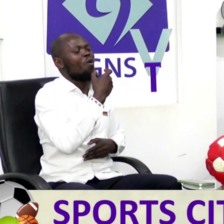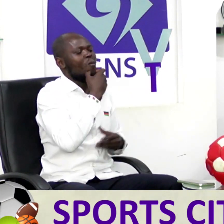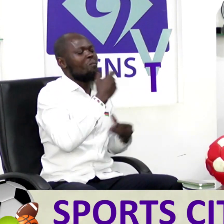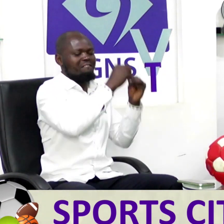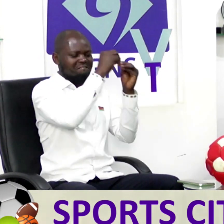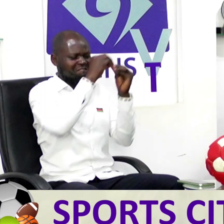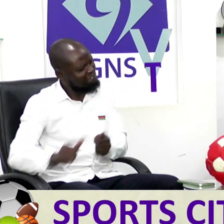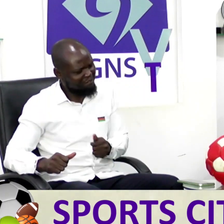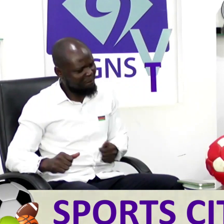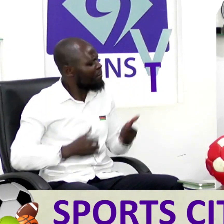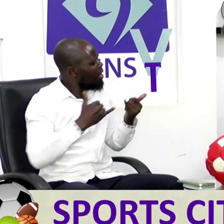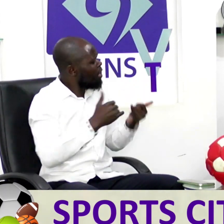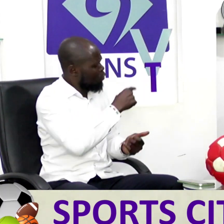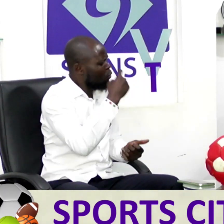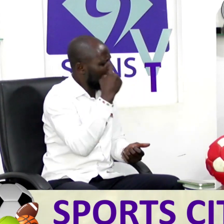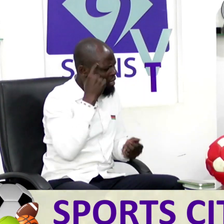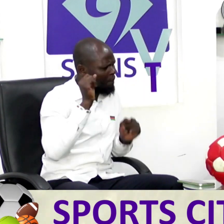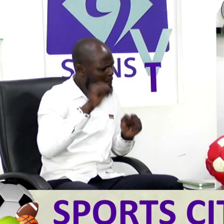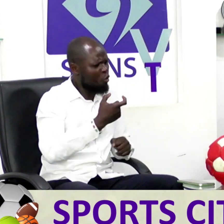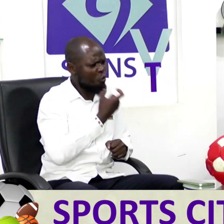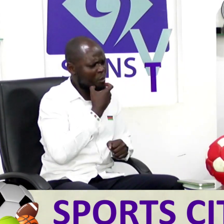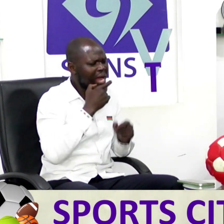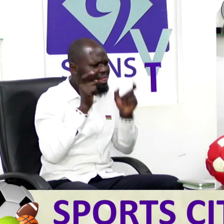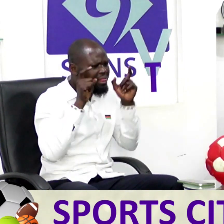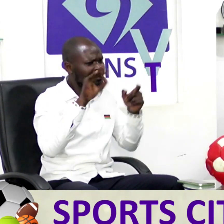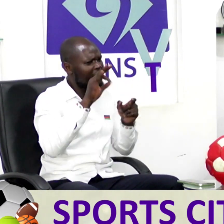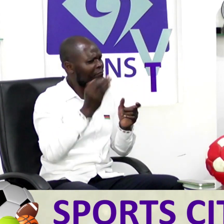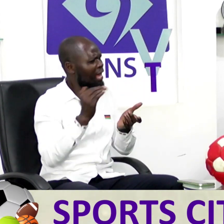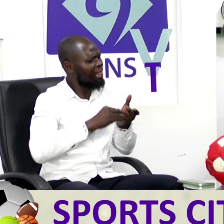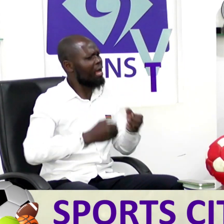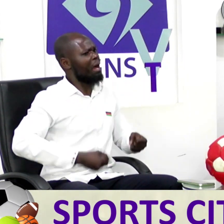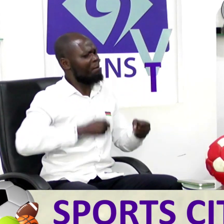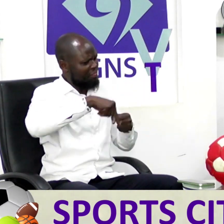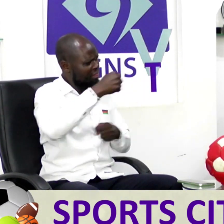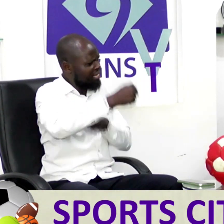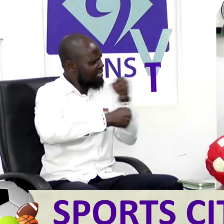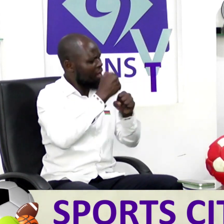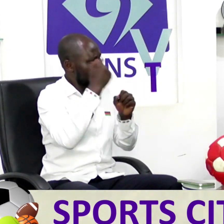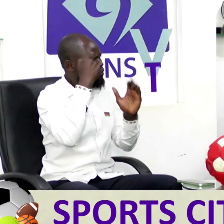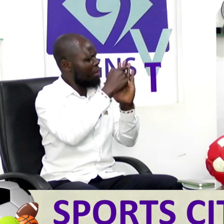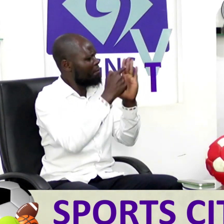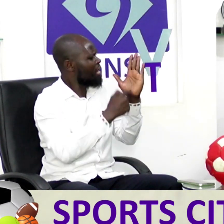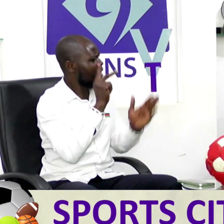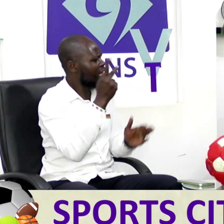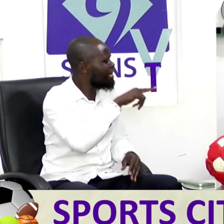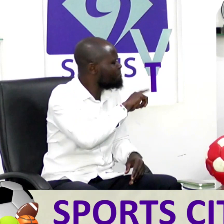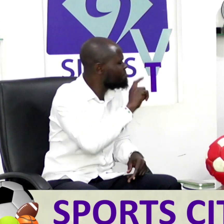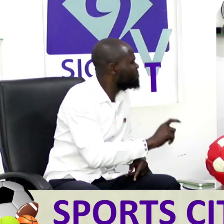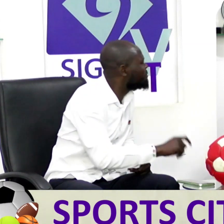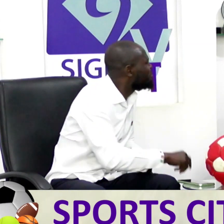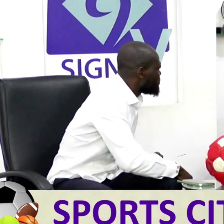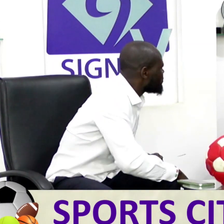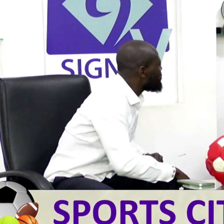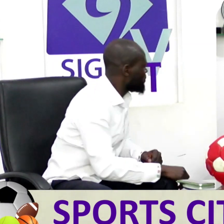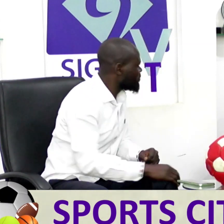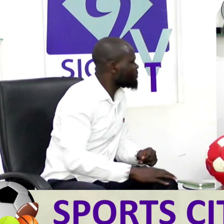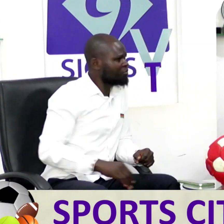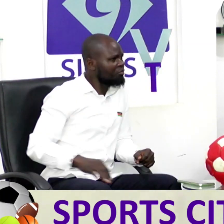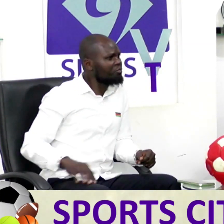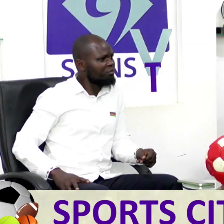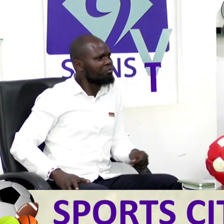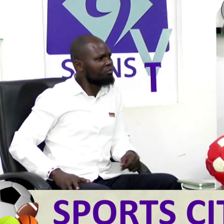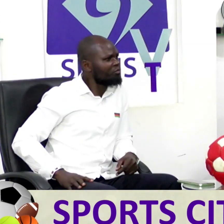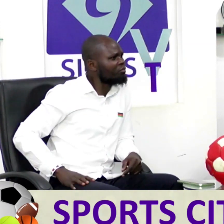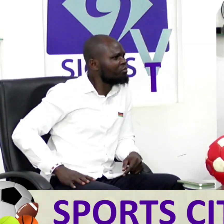Tusker FC can really beat Gor Mahia, or Gor Mahia again? Do you think it will go back